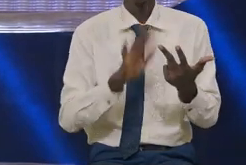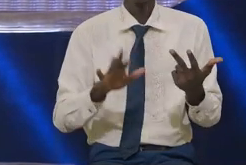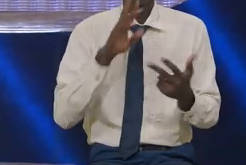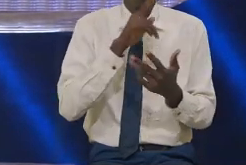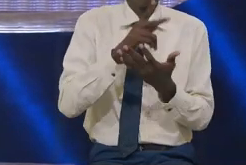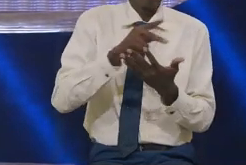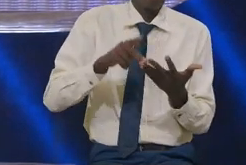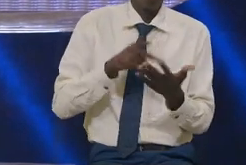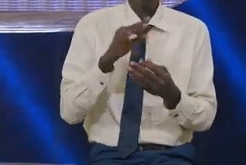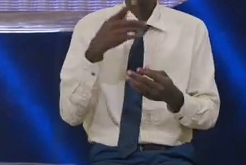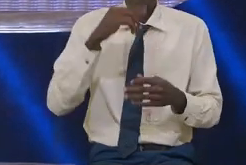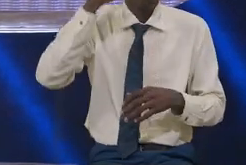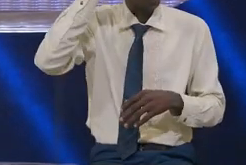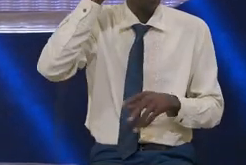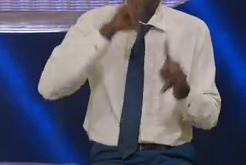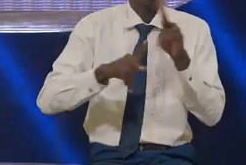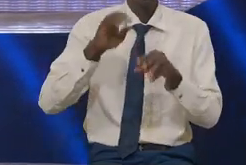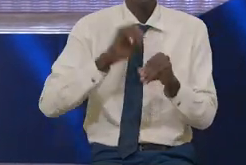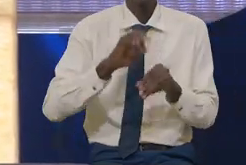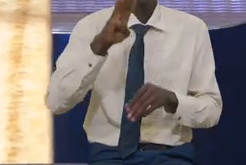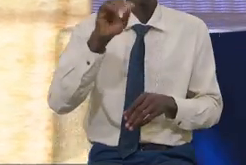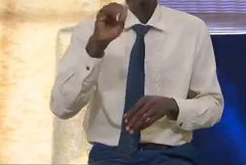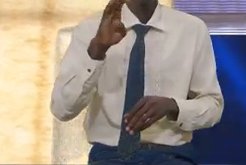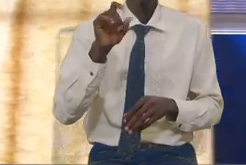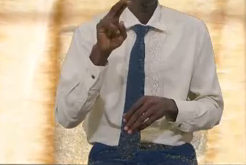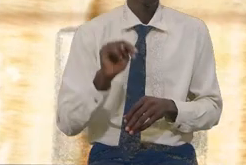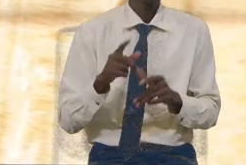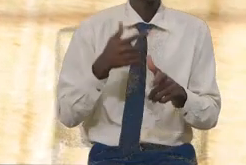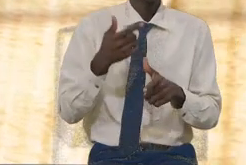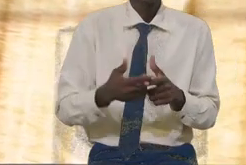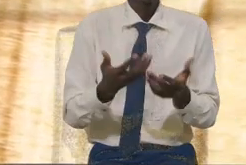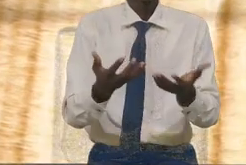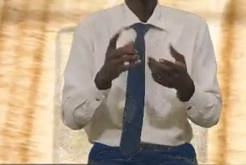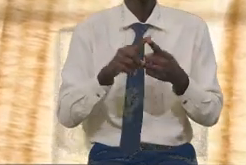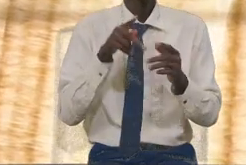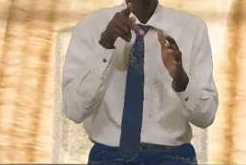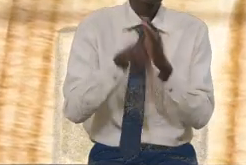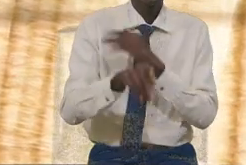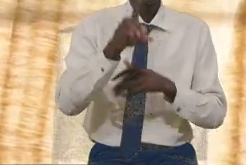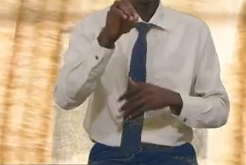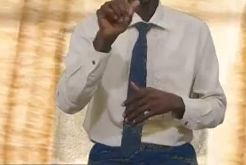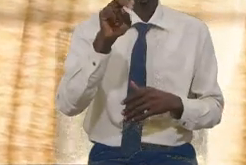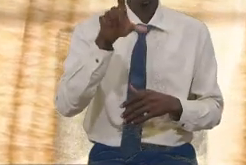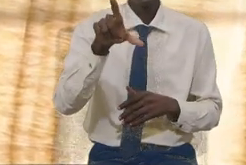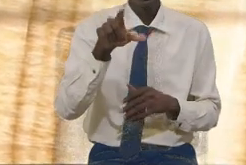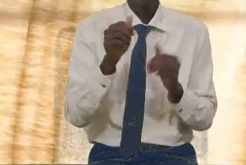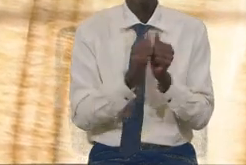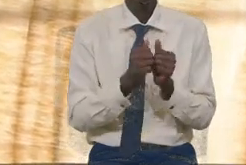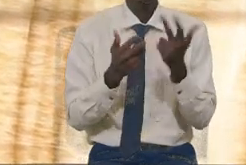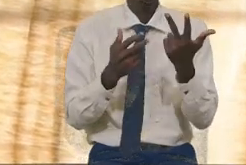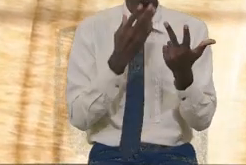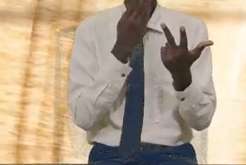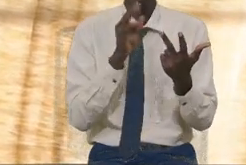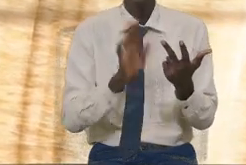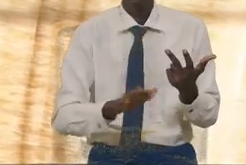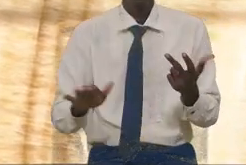of the wise men of Babylon. And so they wanted to kill Daniel, Shadrach, Meshach,